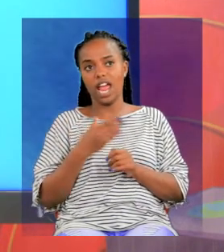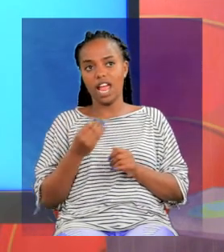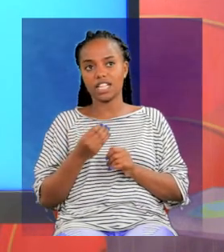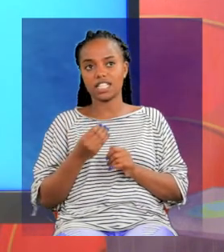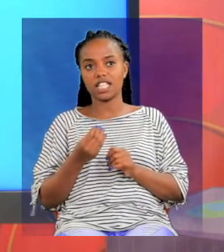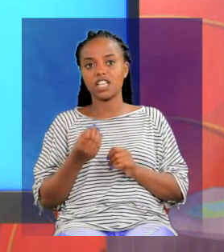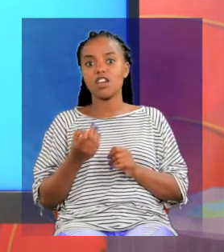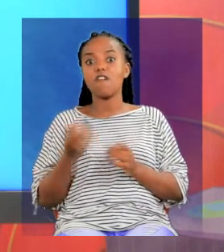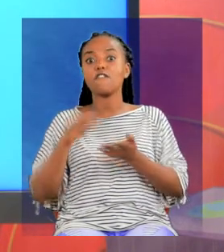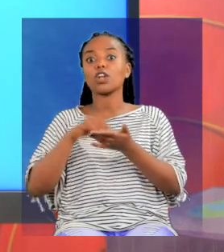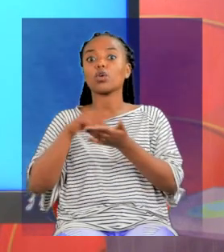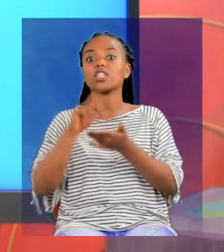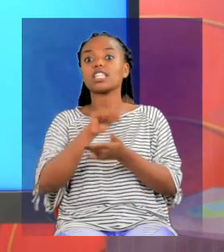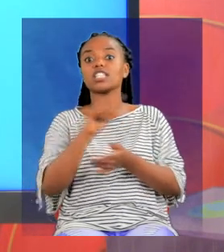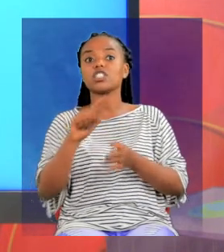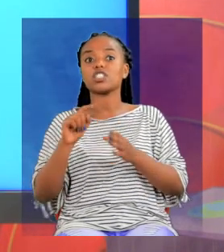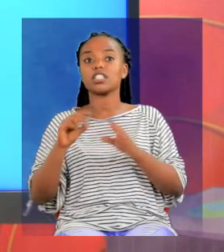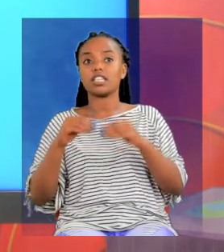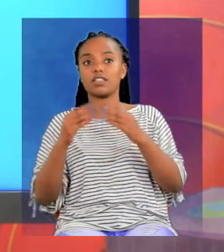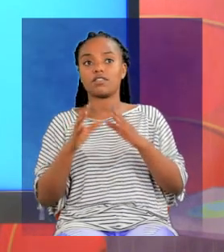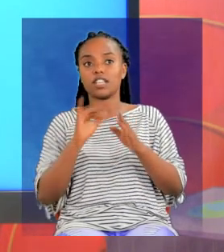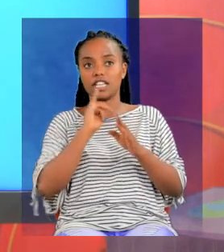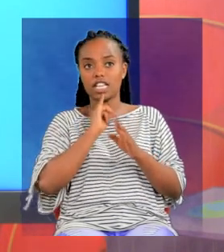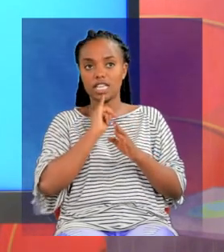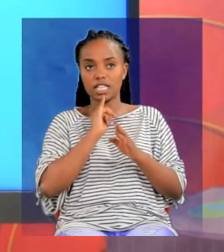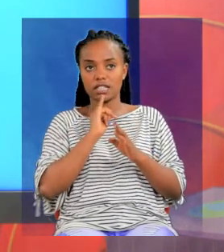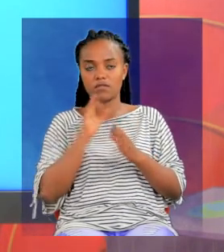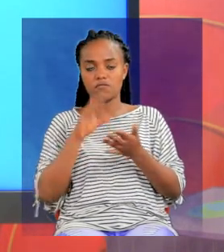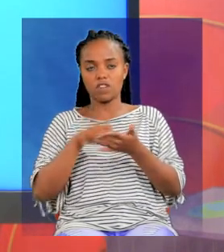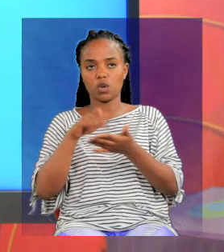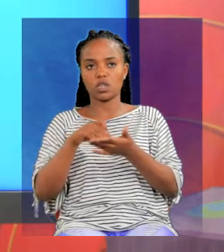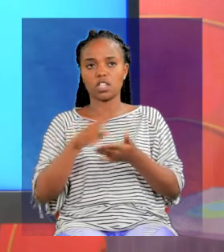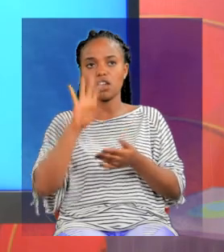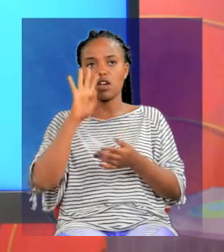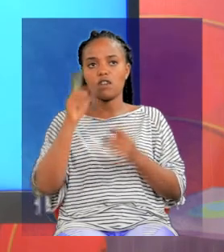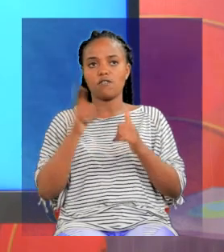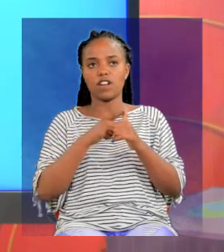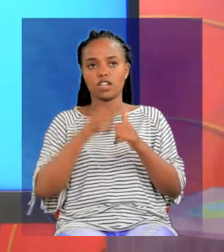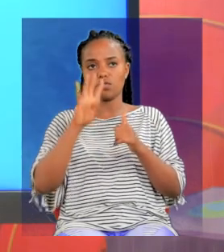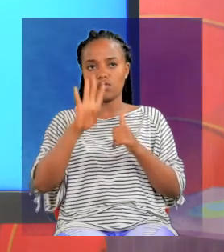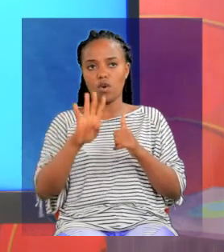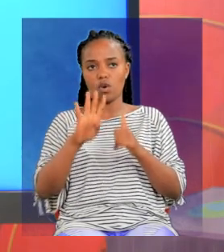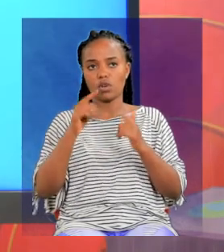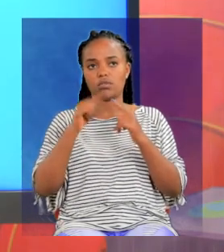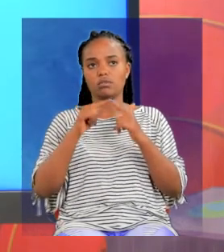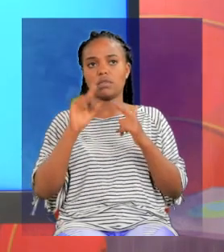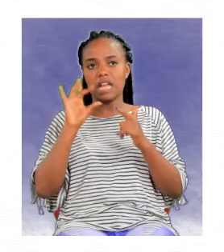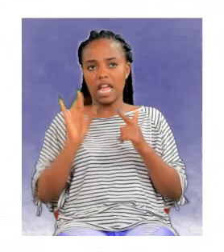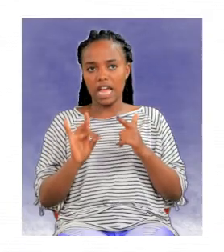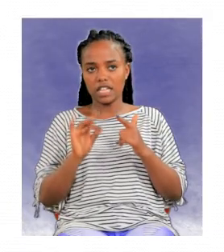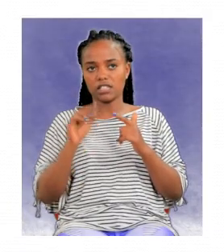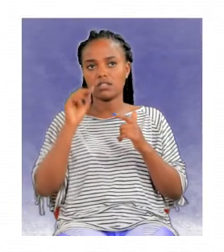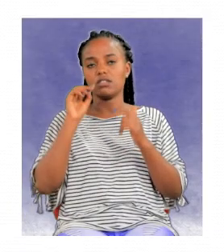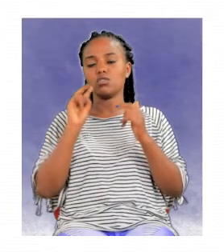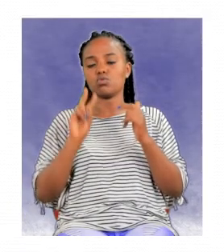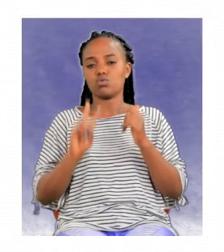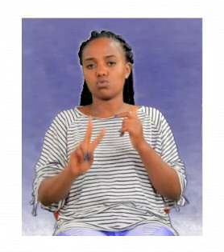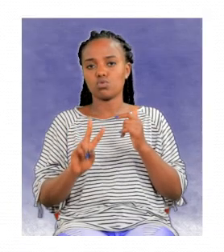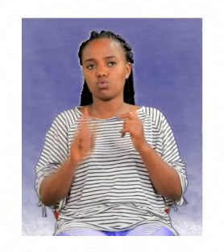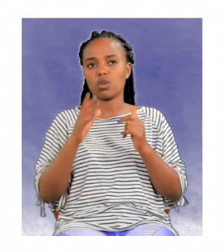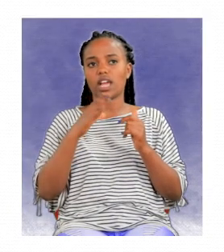the frequency of each class is given. The frequency is 4 for the first class, 8, and 2 for the third,